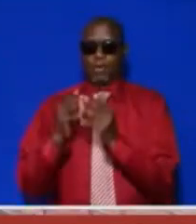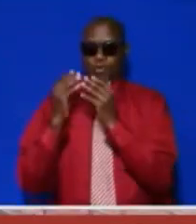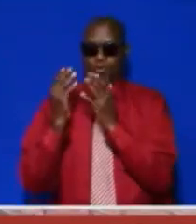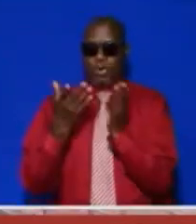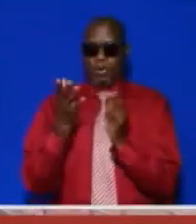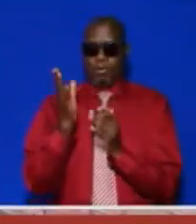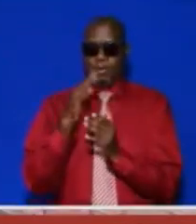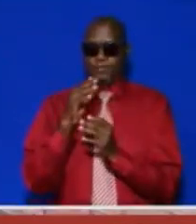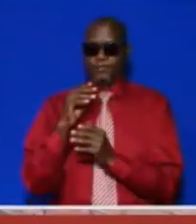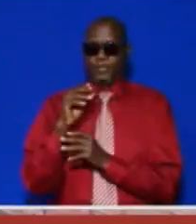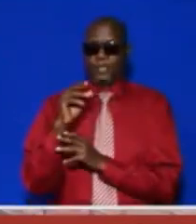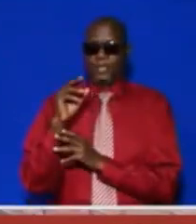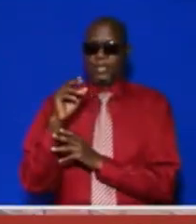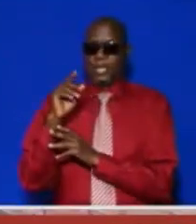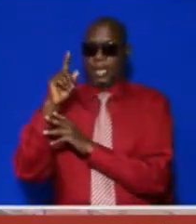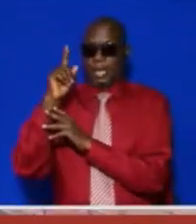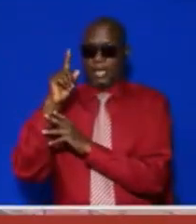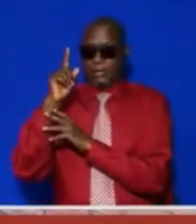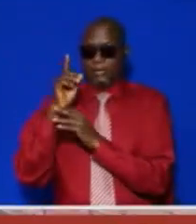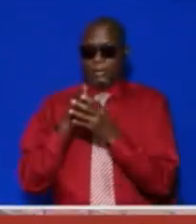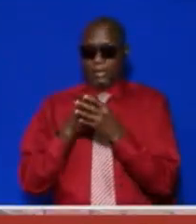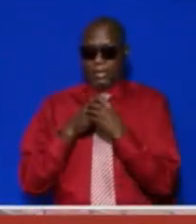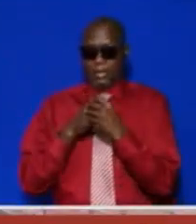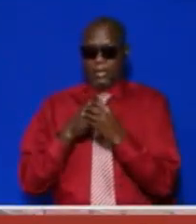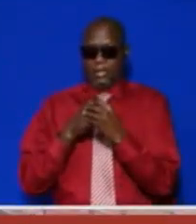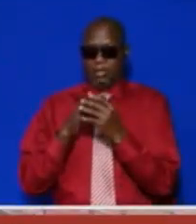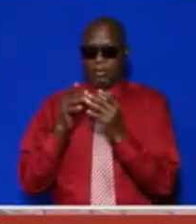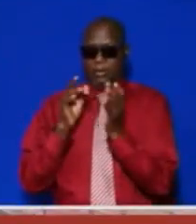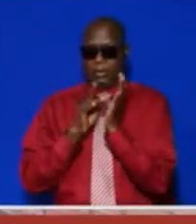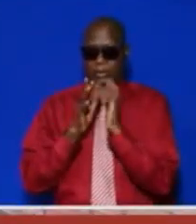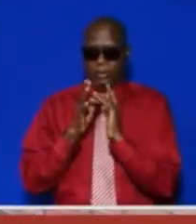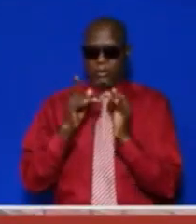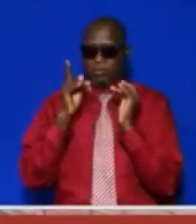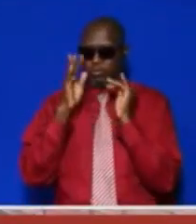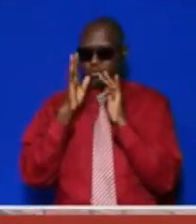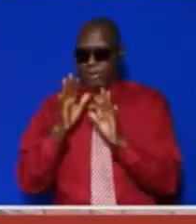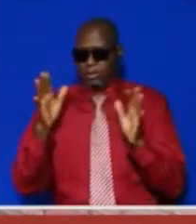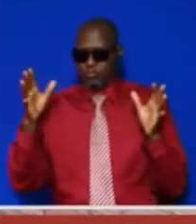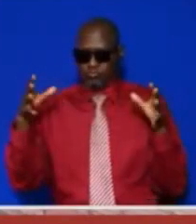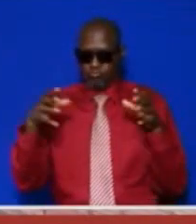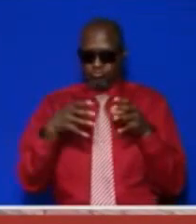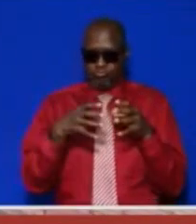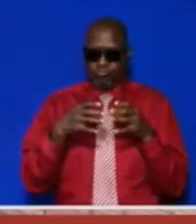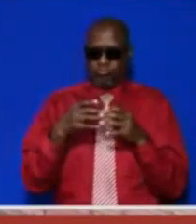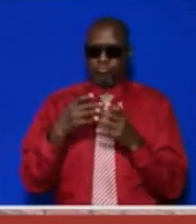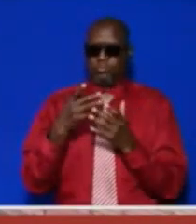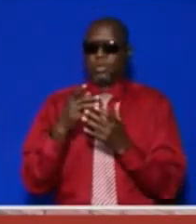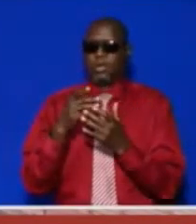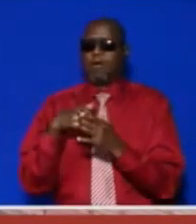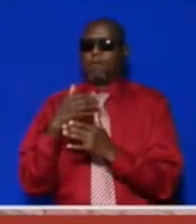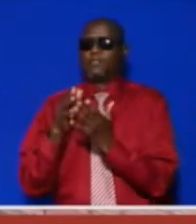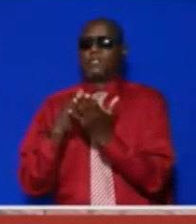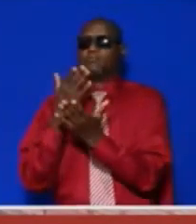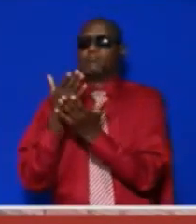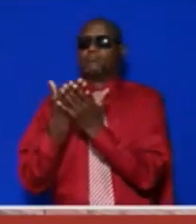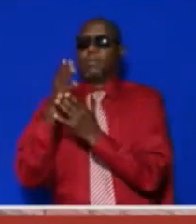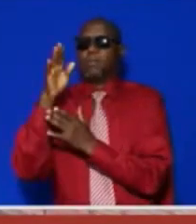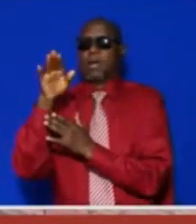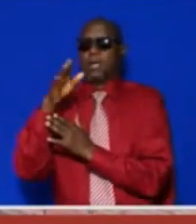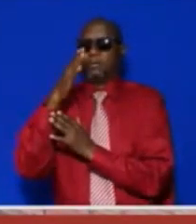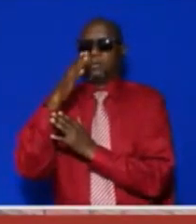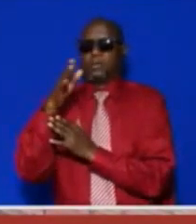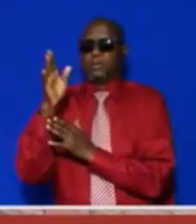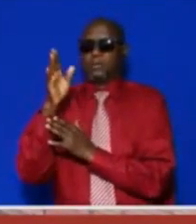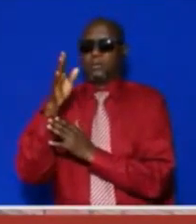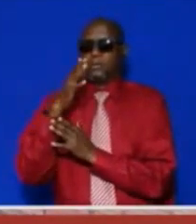And religious leaders drawn from Christian and Muslim fraternity have today presented a petition to Parliament to inquire into